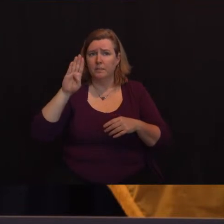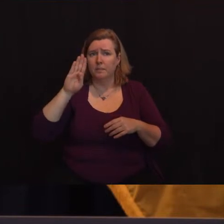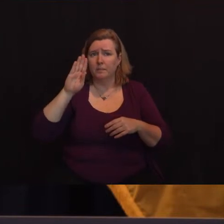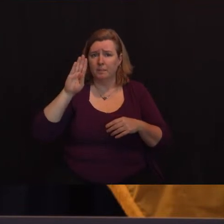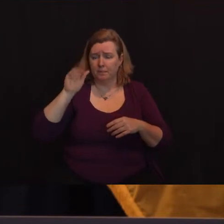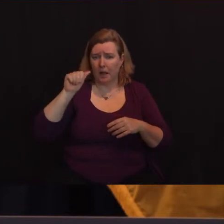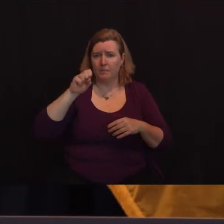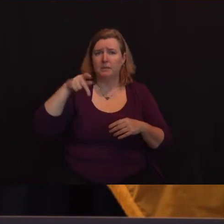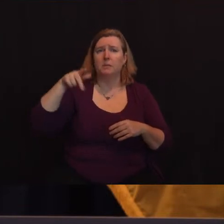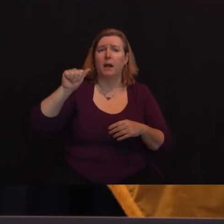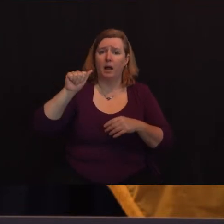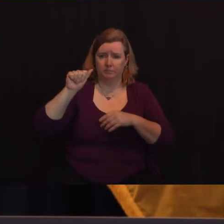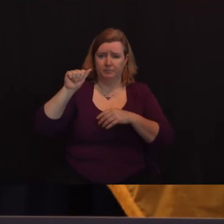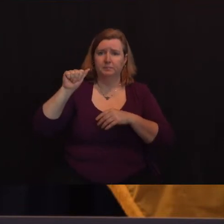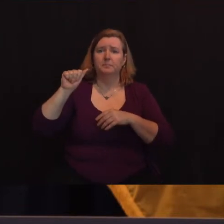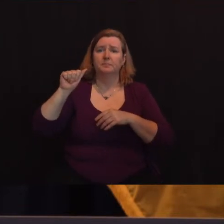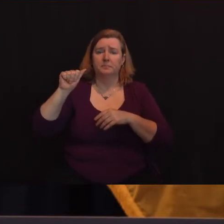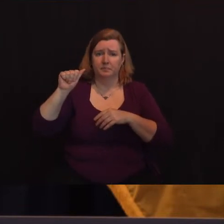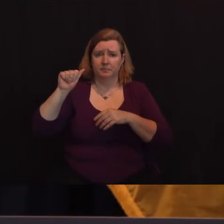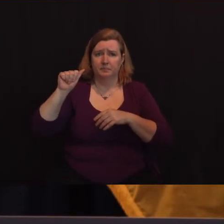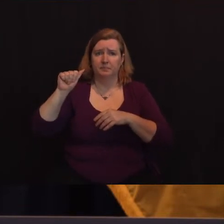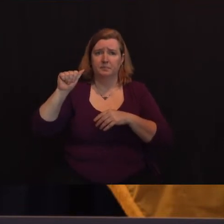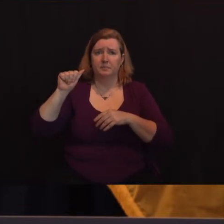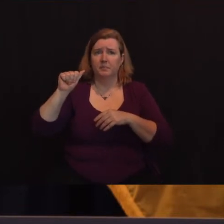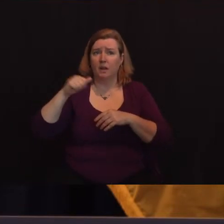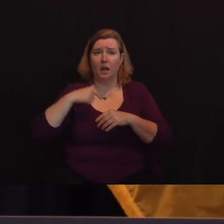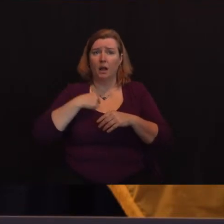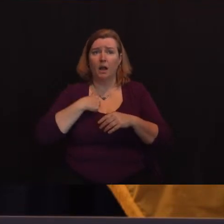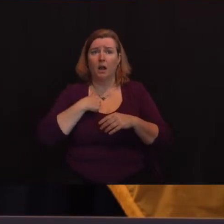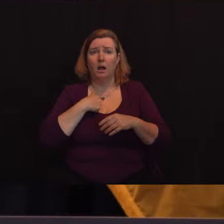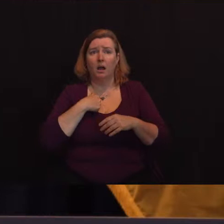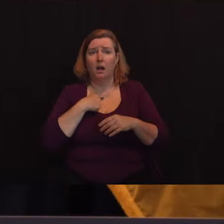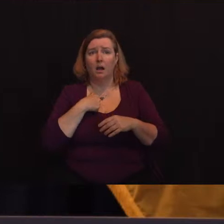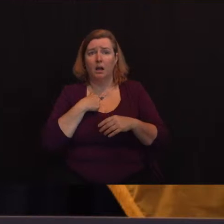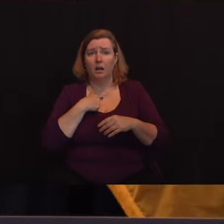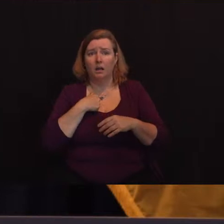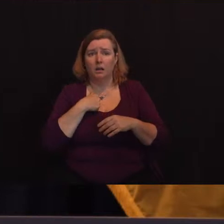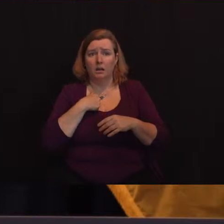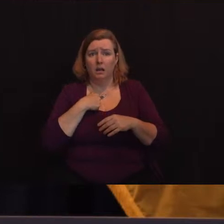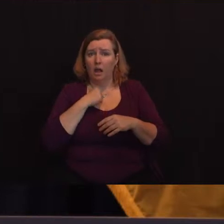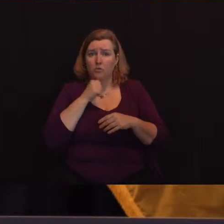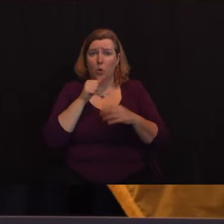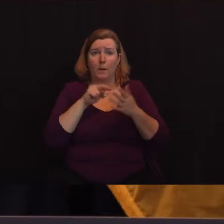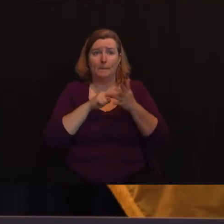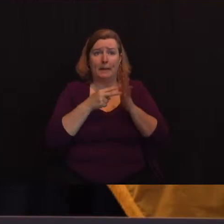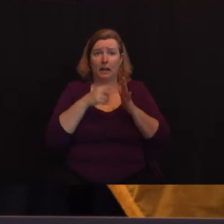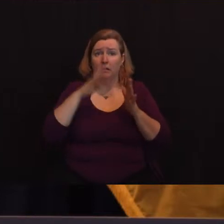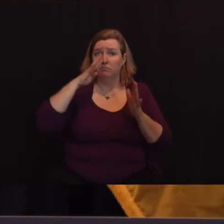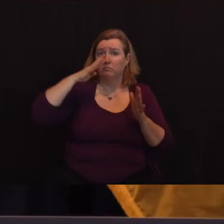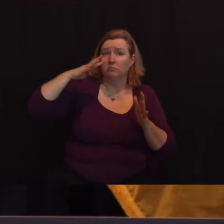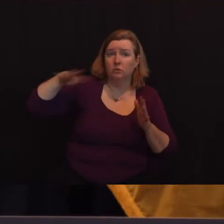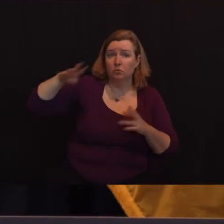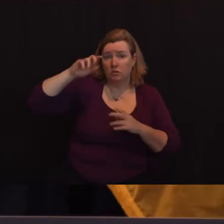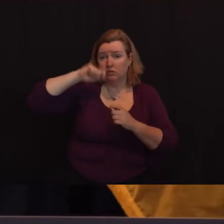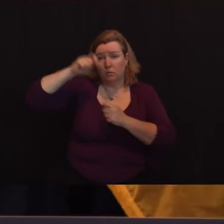So, you know, this is nothing about disrespecting the religion or the houses of worship, but